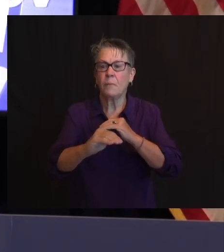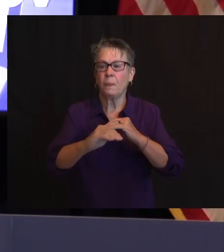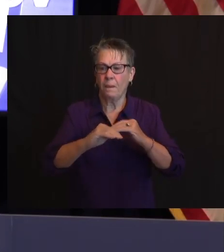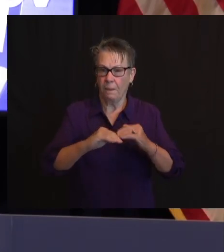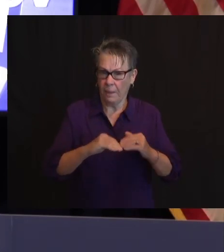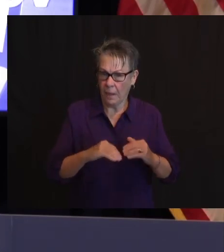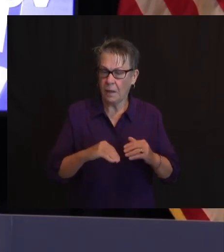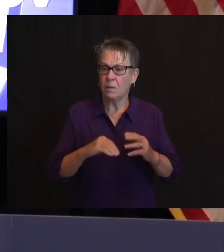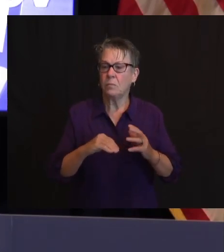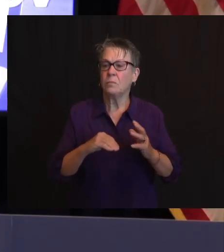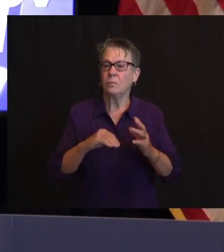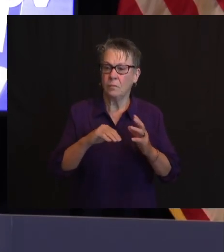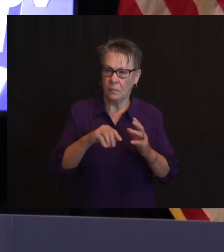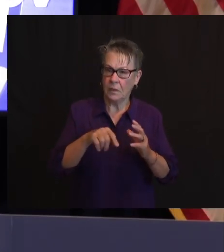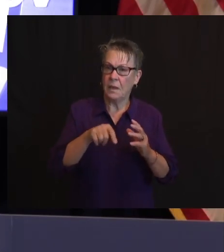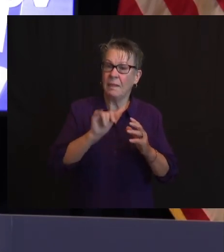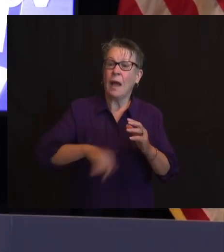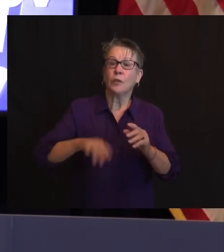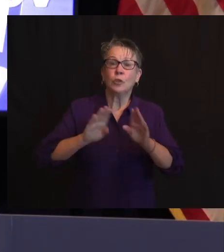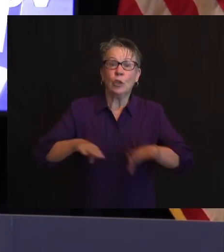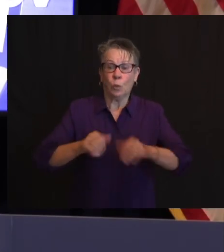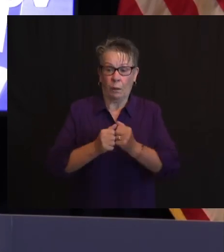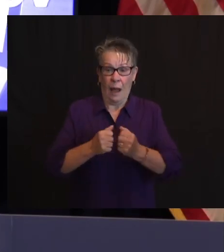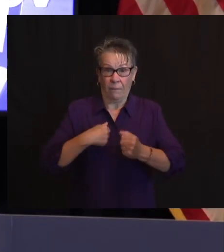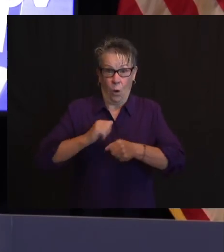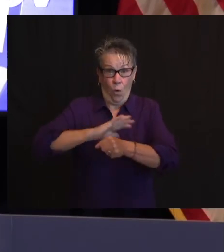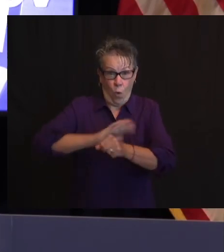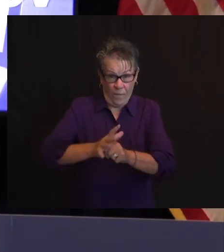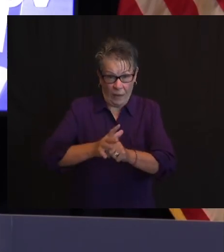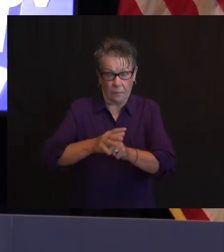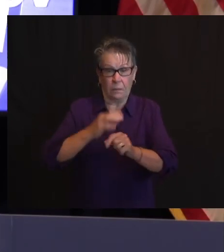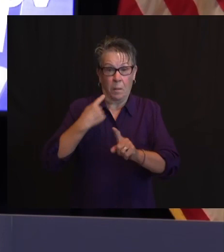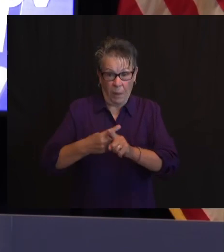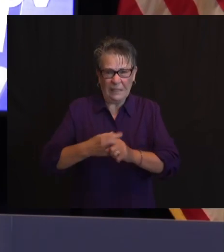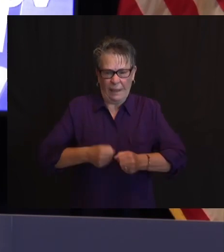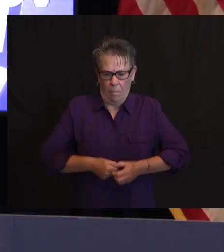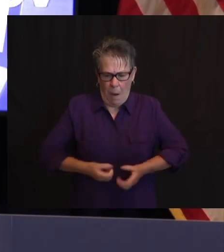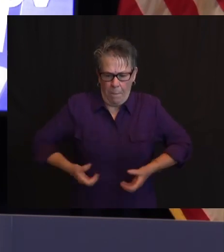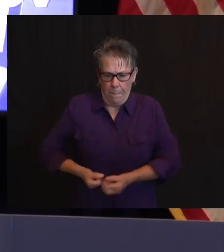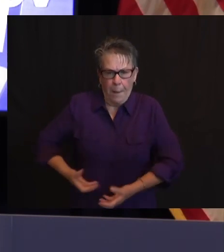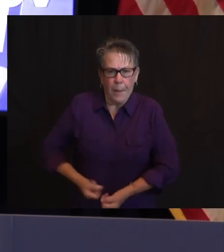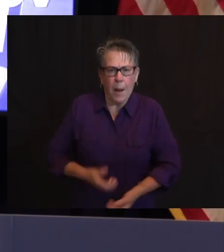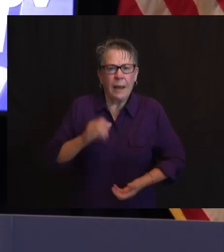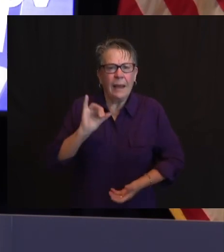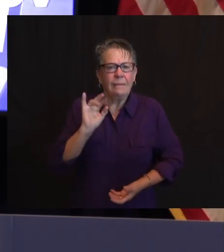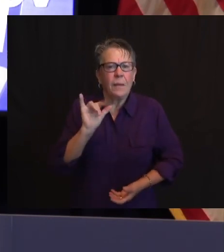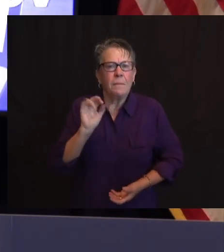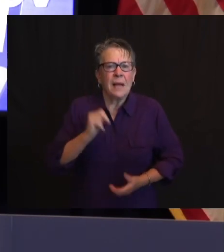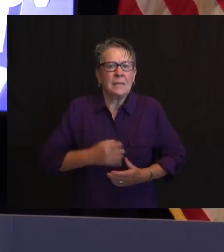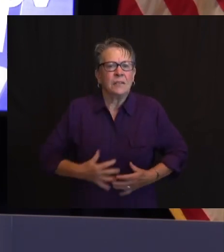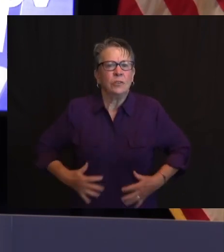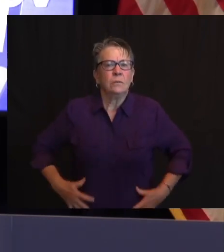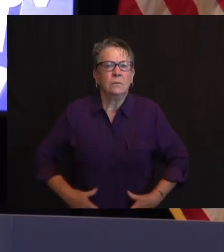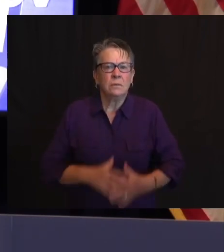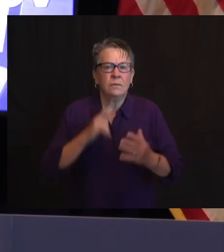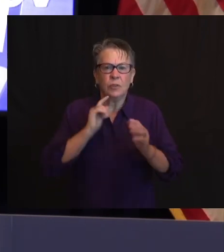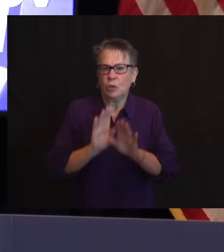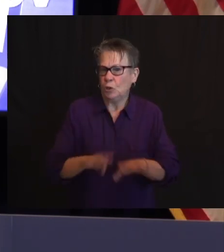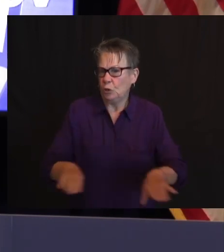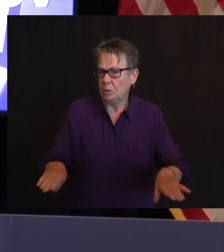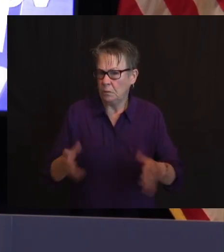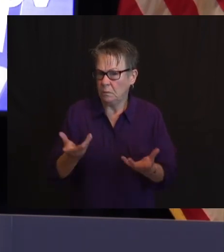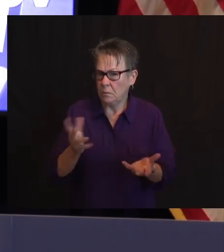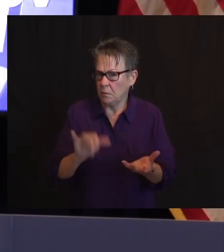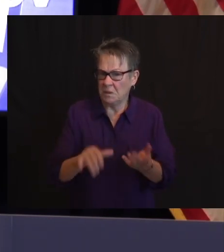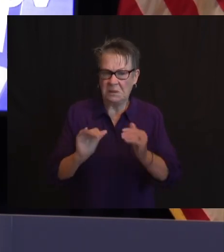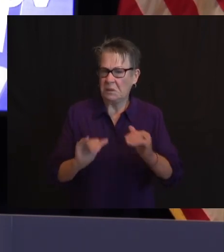were positive for COVID-19. The governor reviewed the new cases and deaths reported. In terms of deaths, the